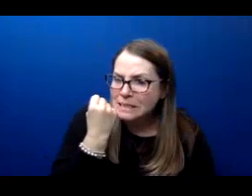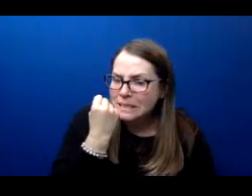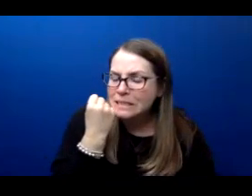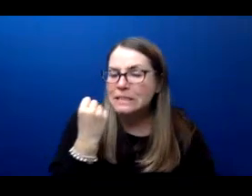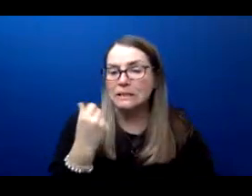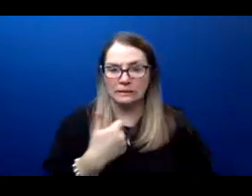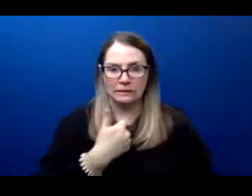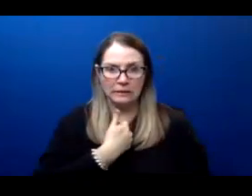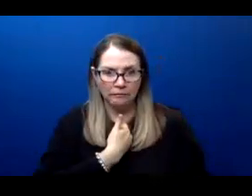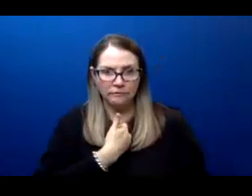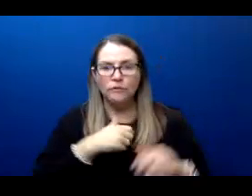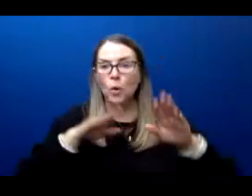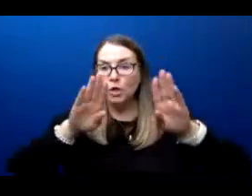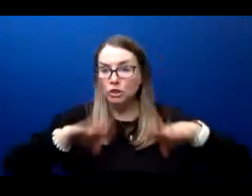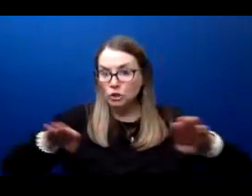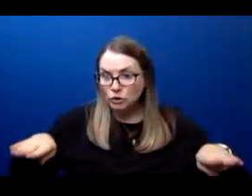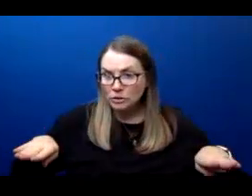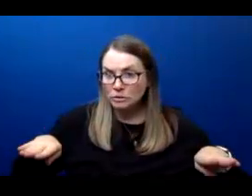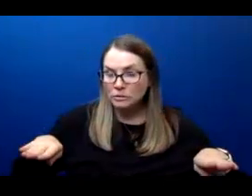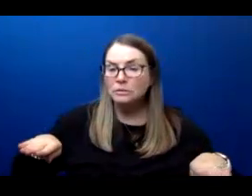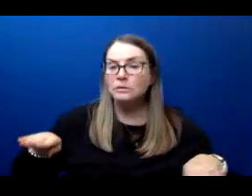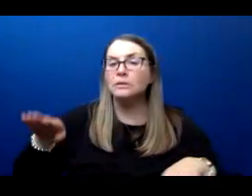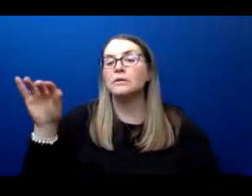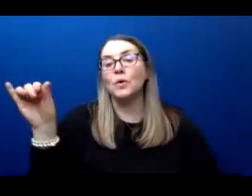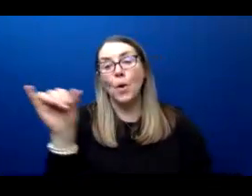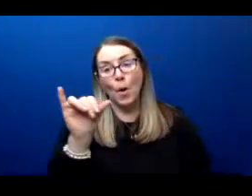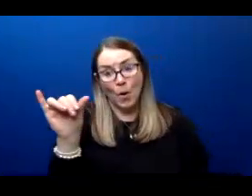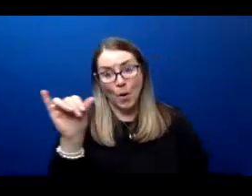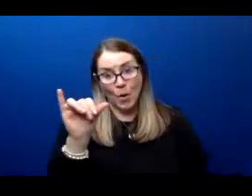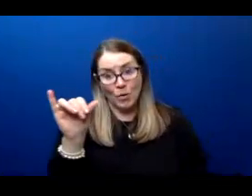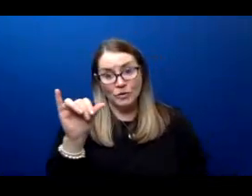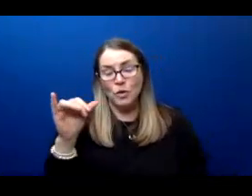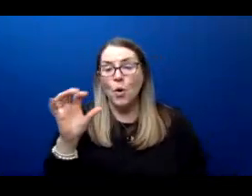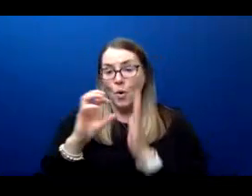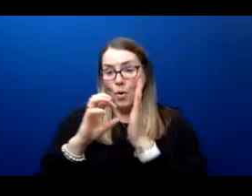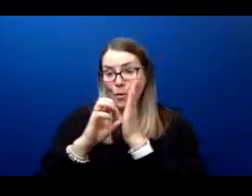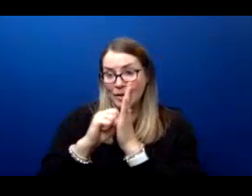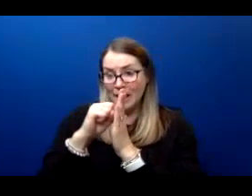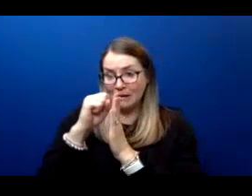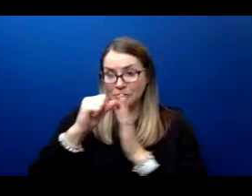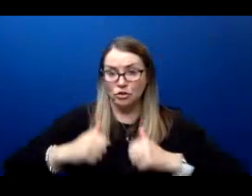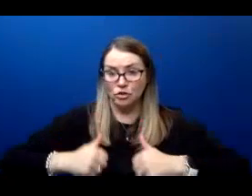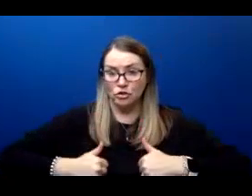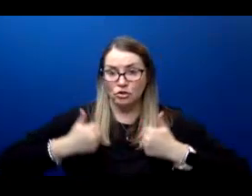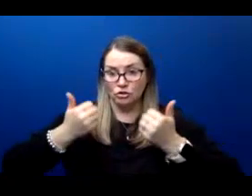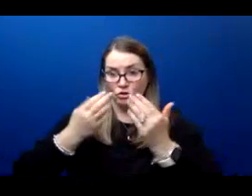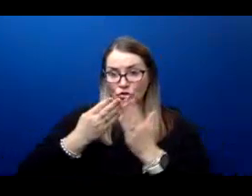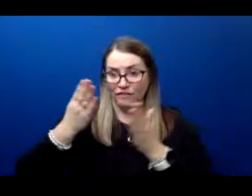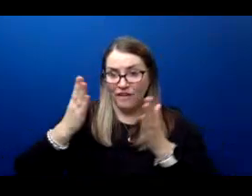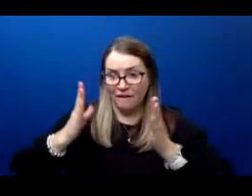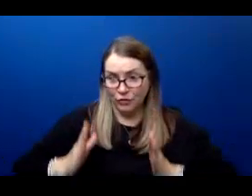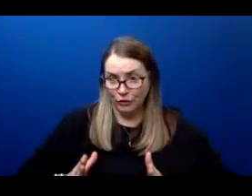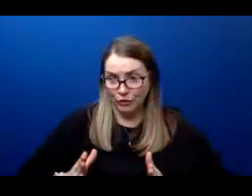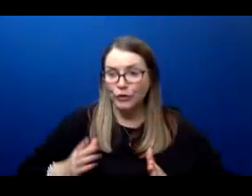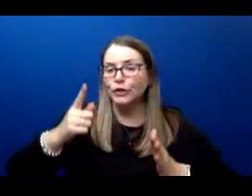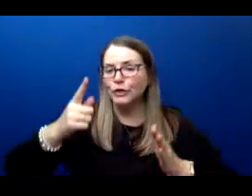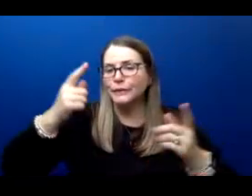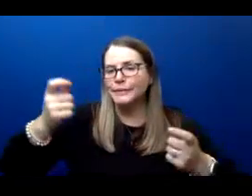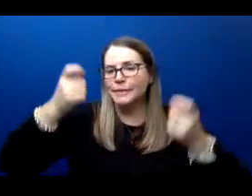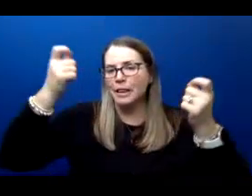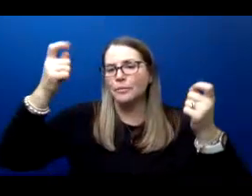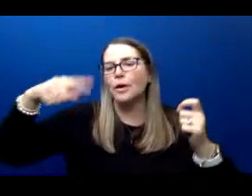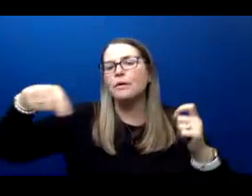your children, or those around you. And then finally, it's also Cancer Survivor Awareness Month. So this month is a time to celebrate the lives of cancer